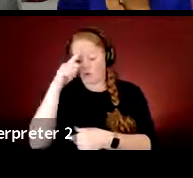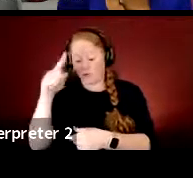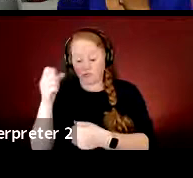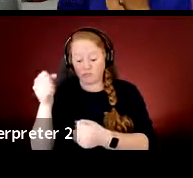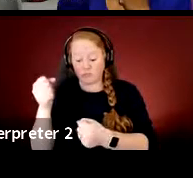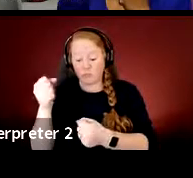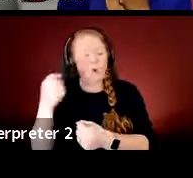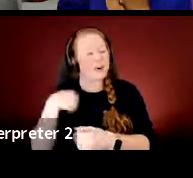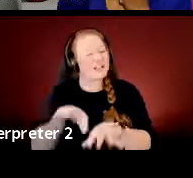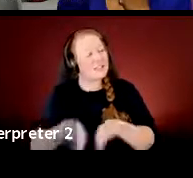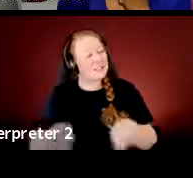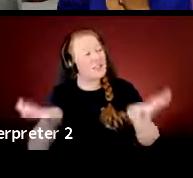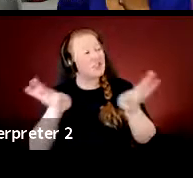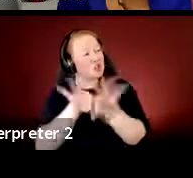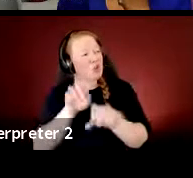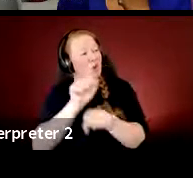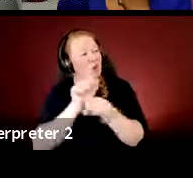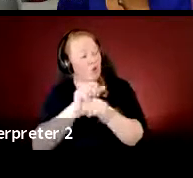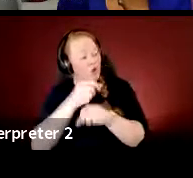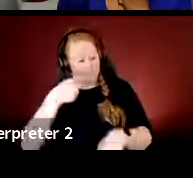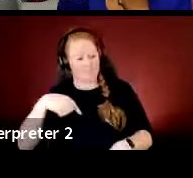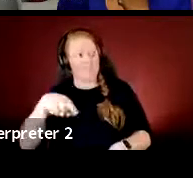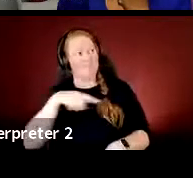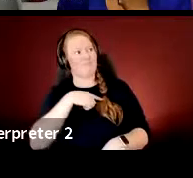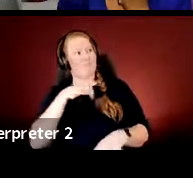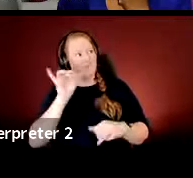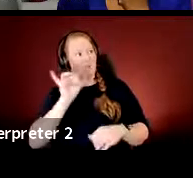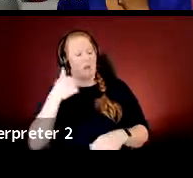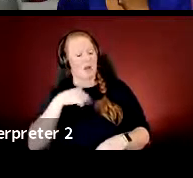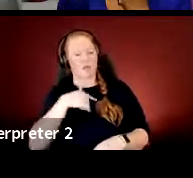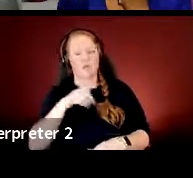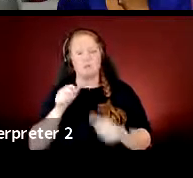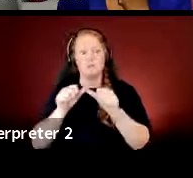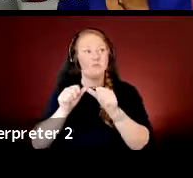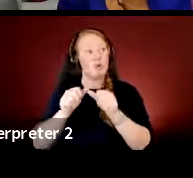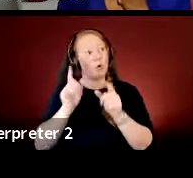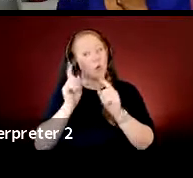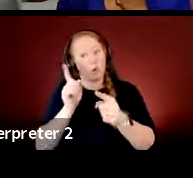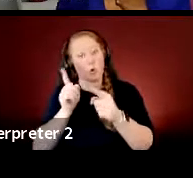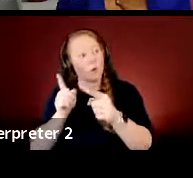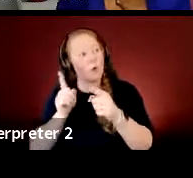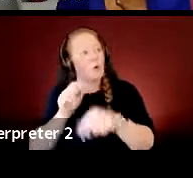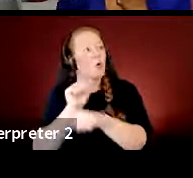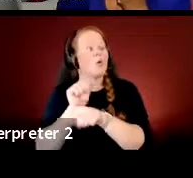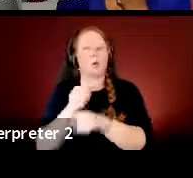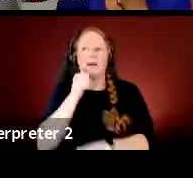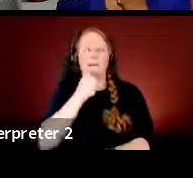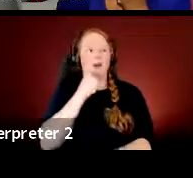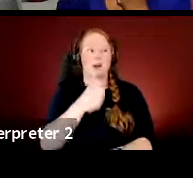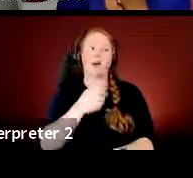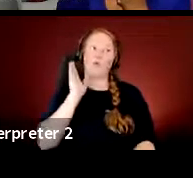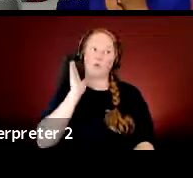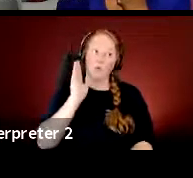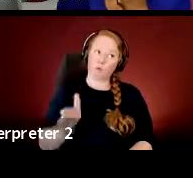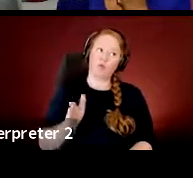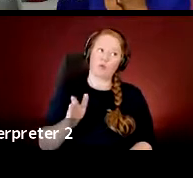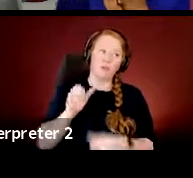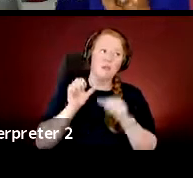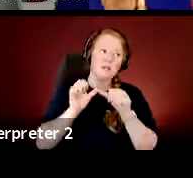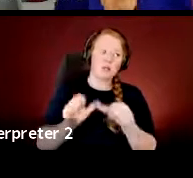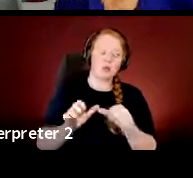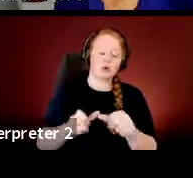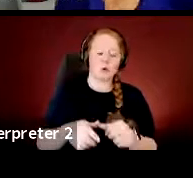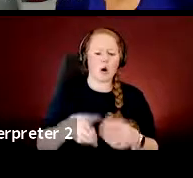us continue to go into work every day and will continue to do so. With more people getting vaccinated and the